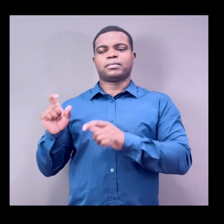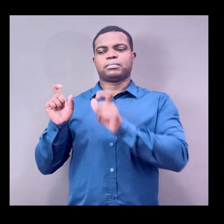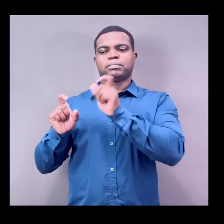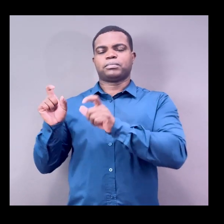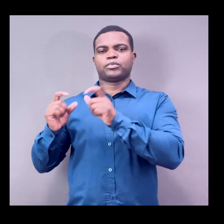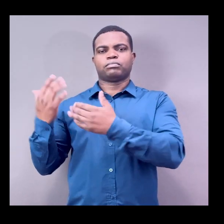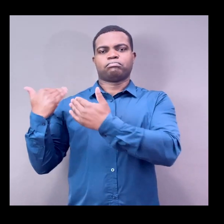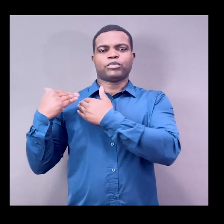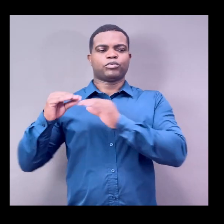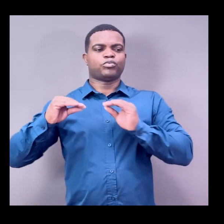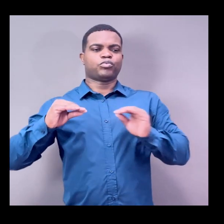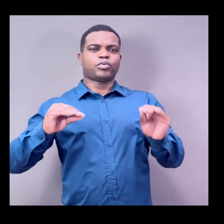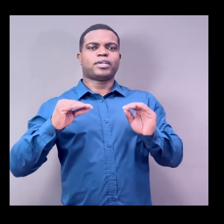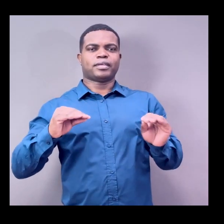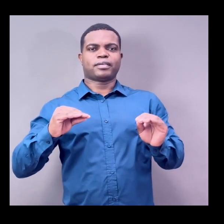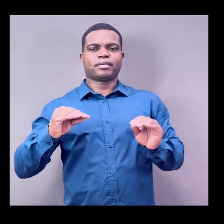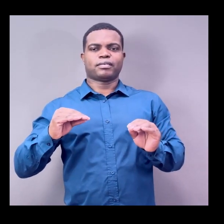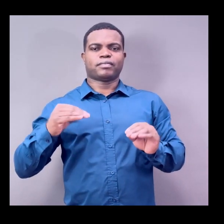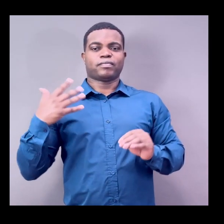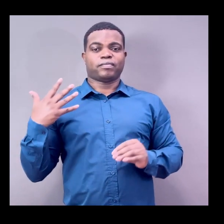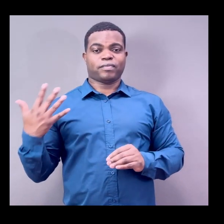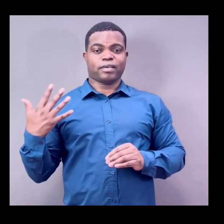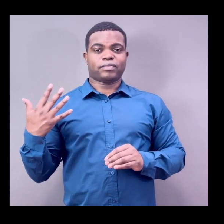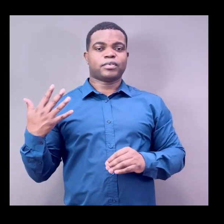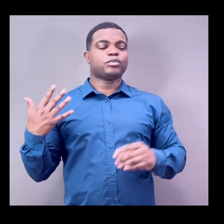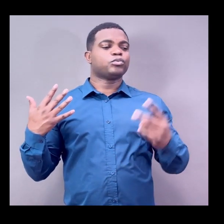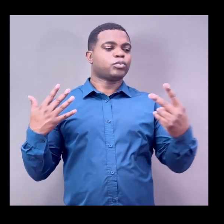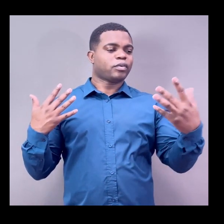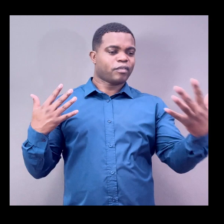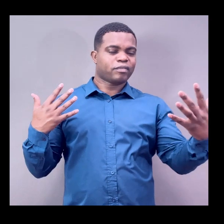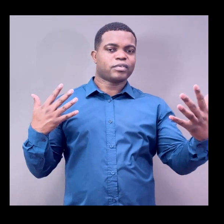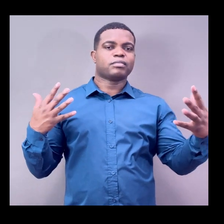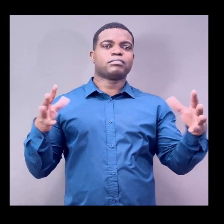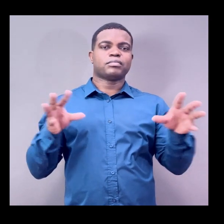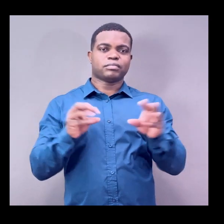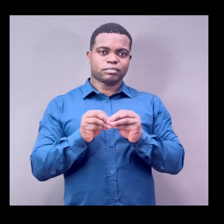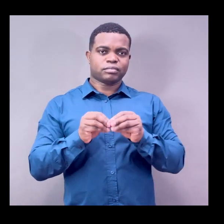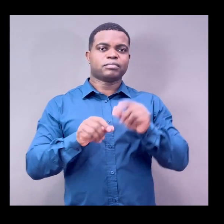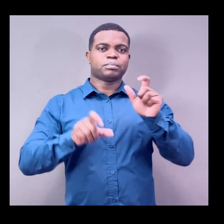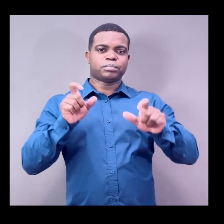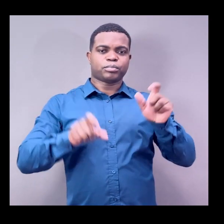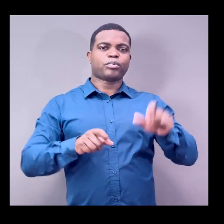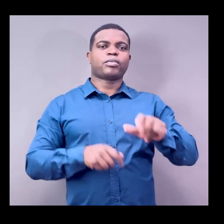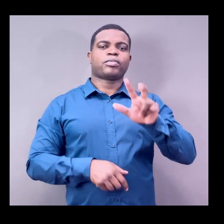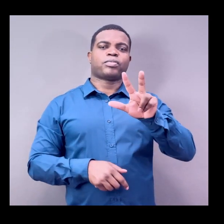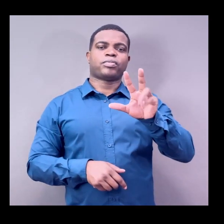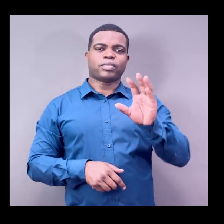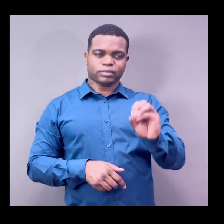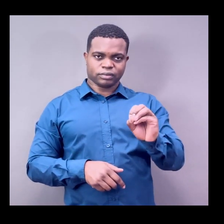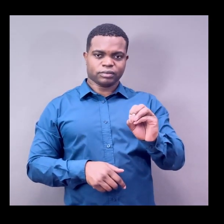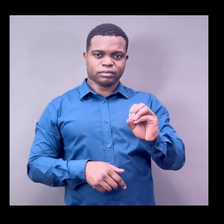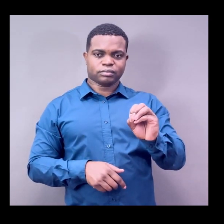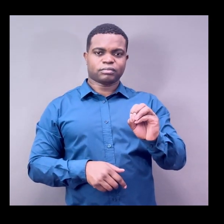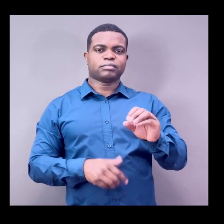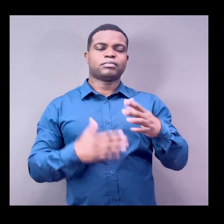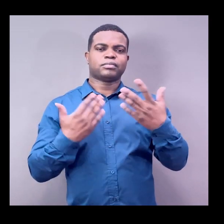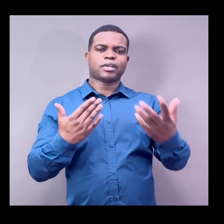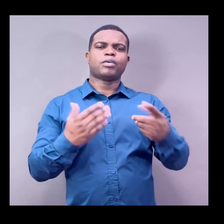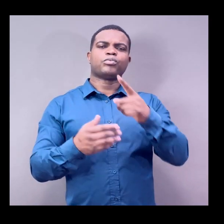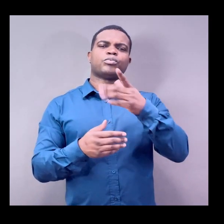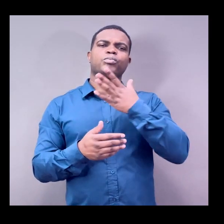the trainers, which are 5, and for 5 days, which makes it 25 units. Then